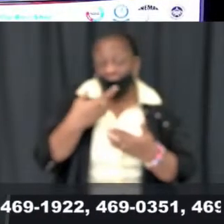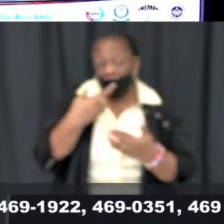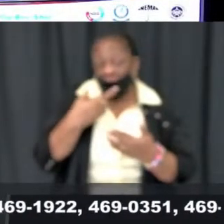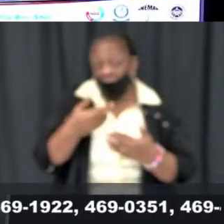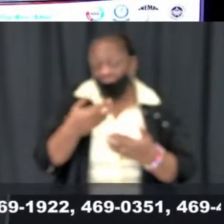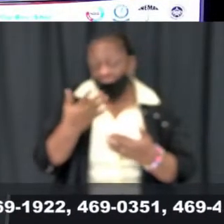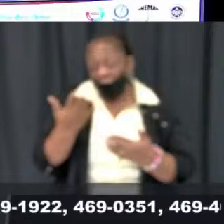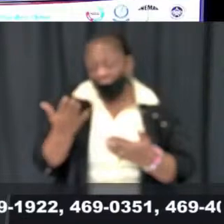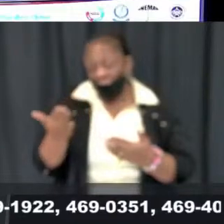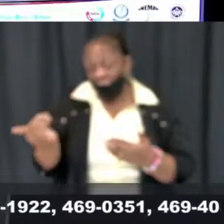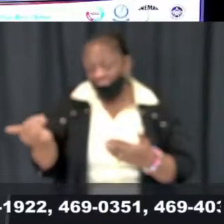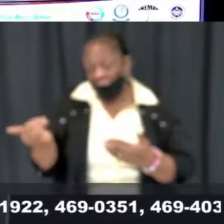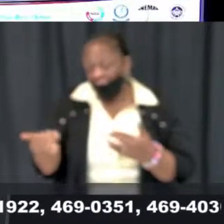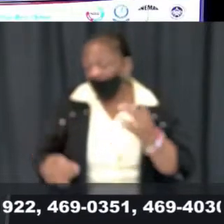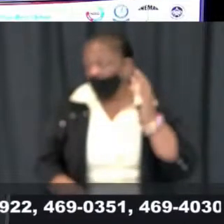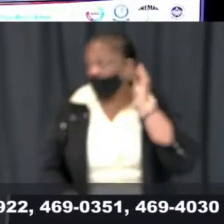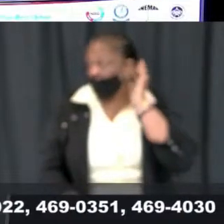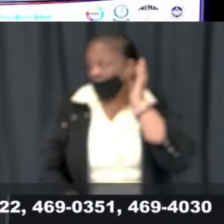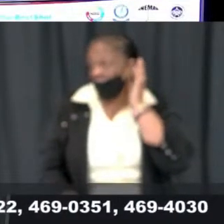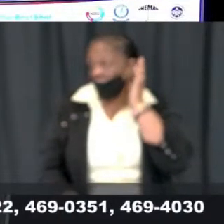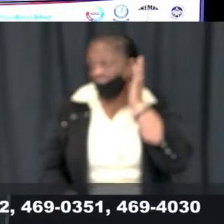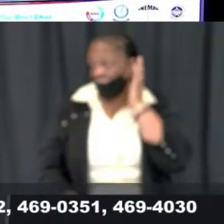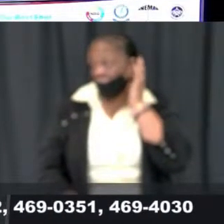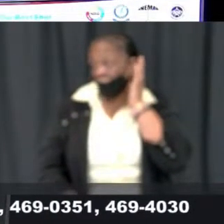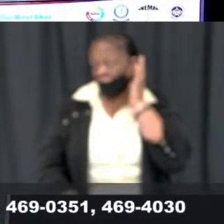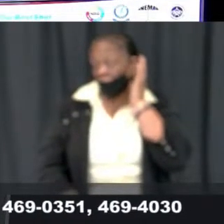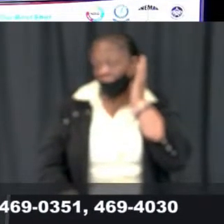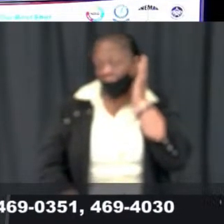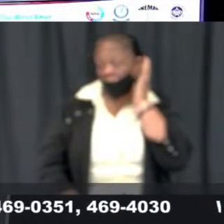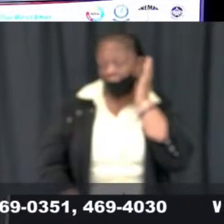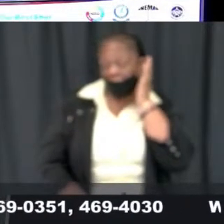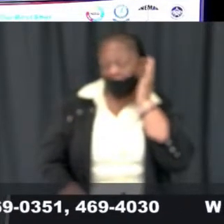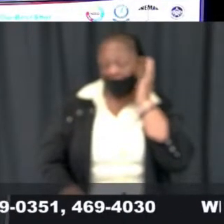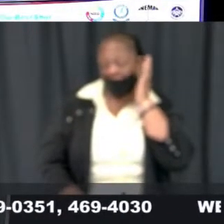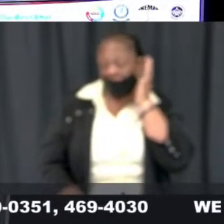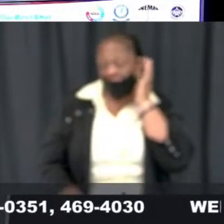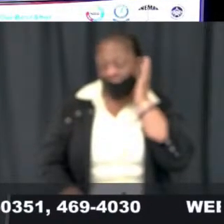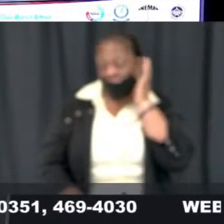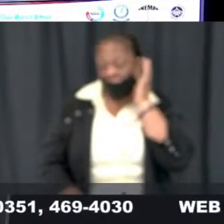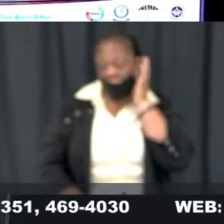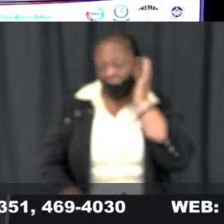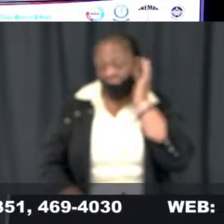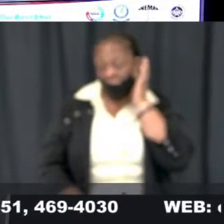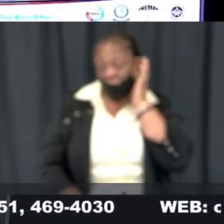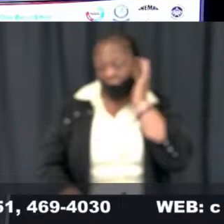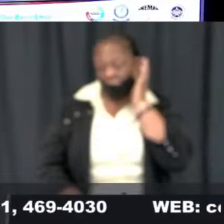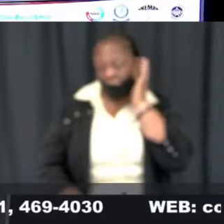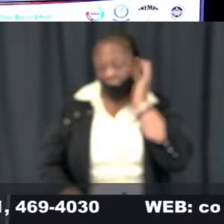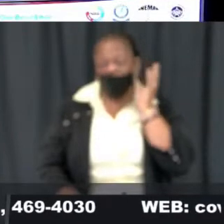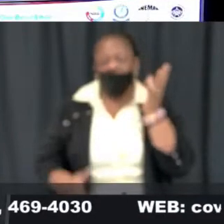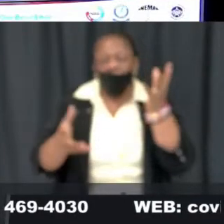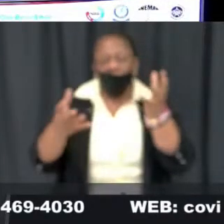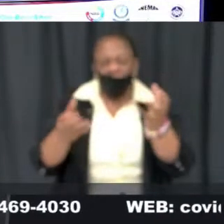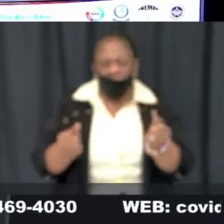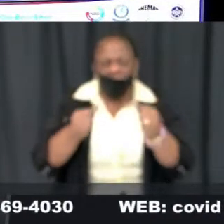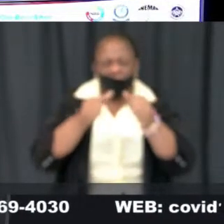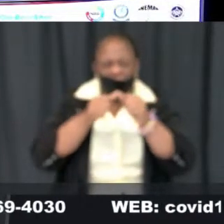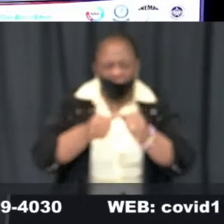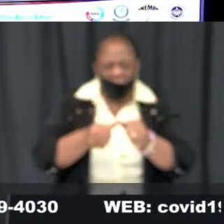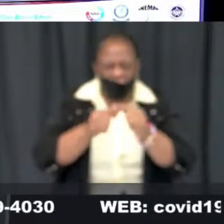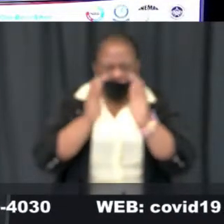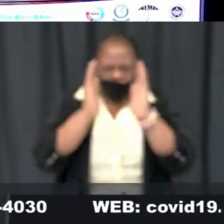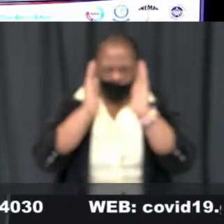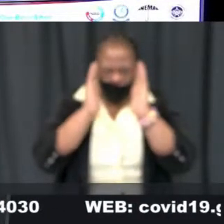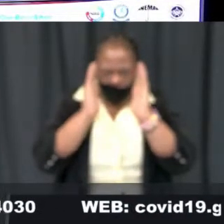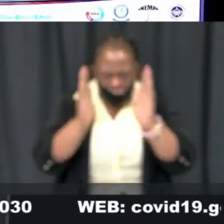One of the things that I like to do is to stay focused. And we are using the Oxford